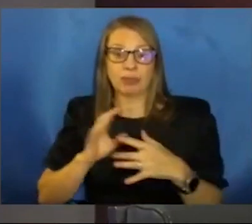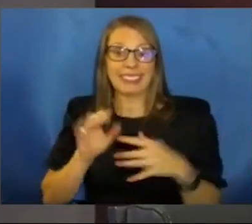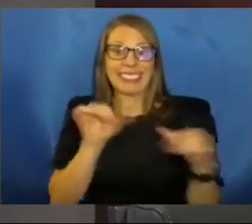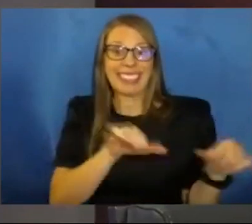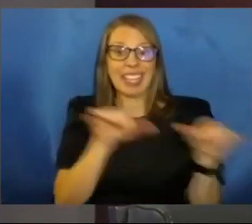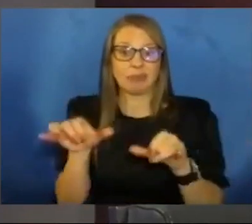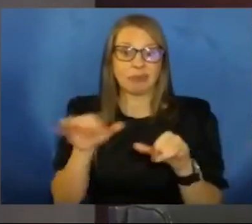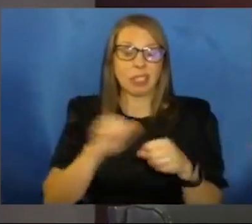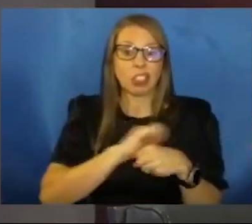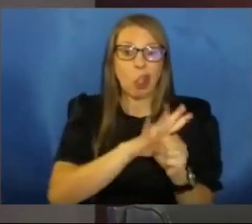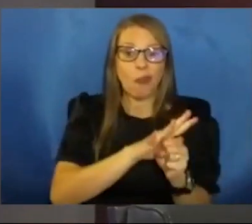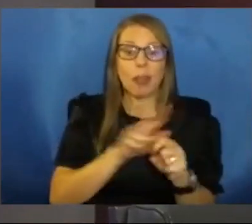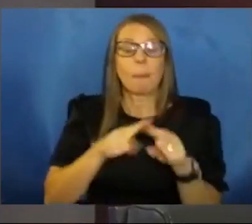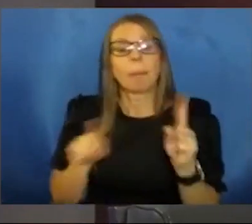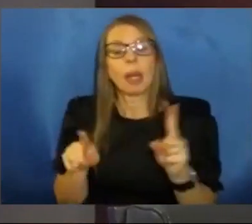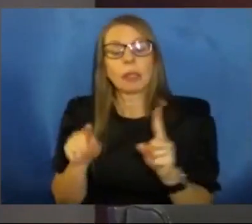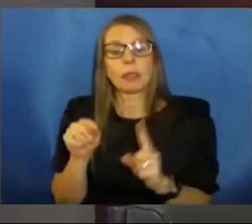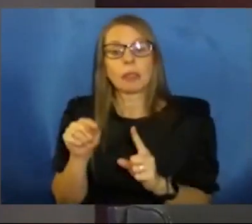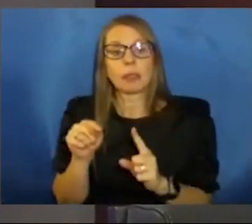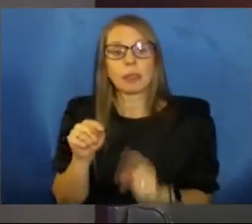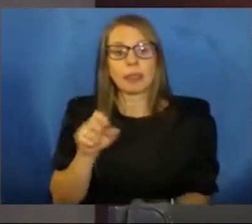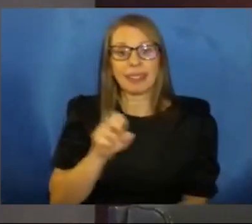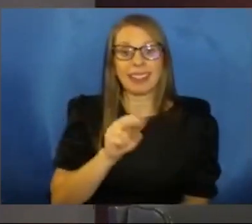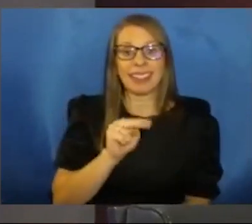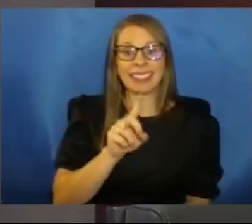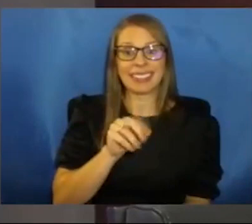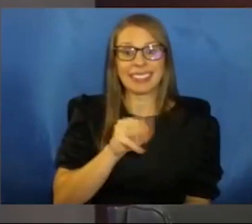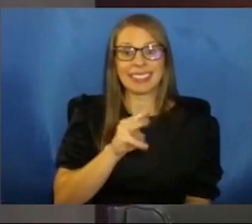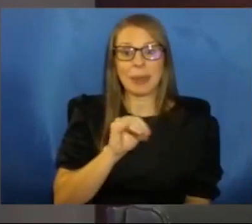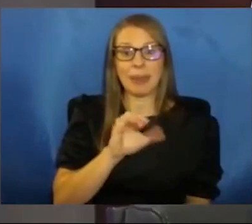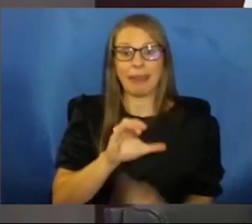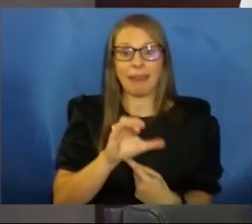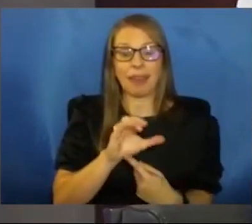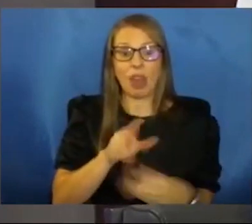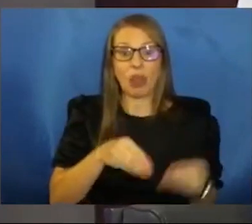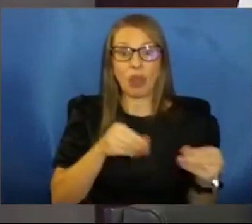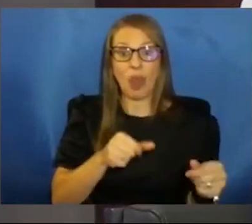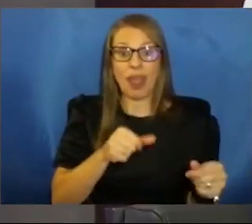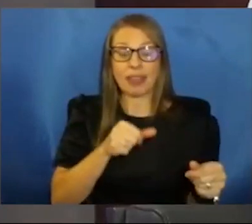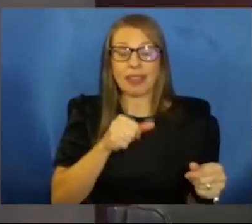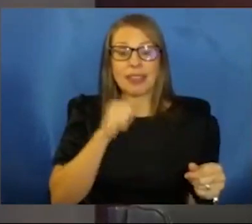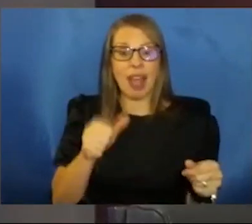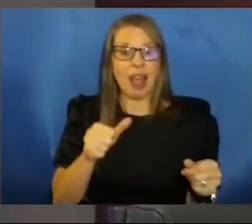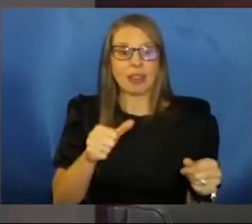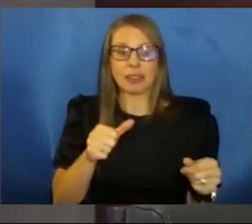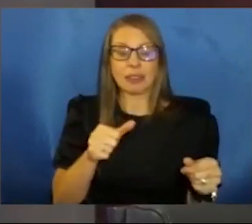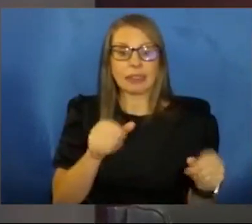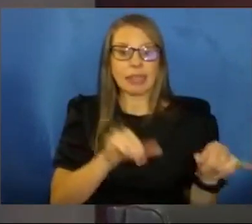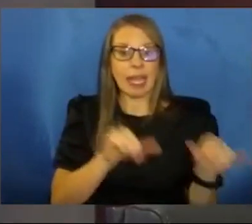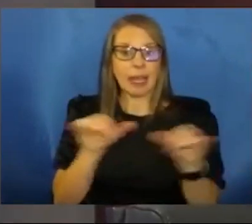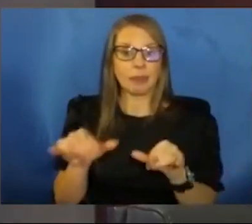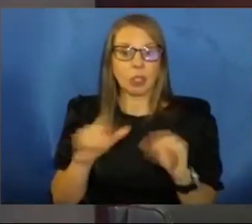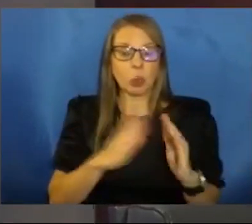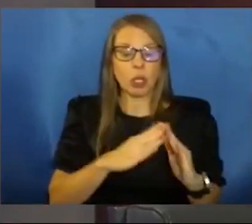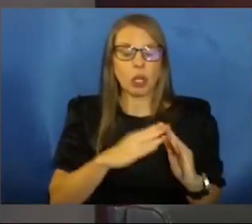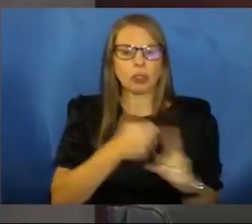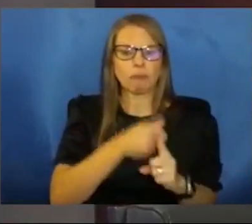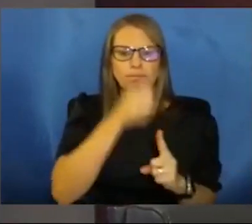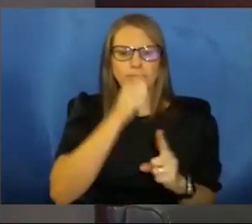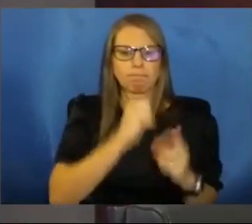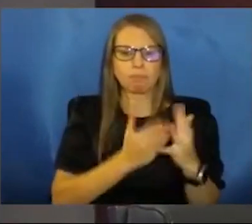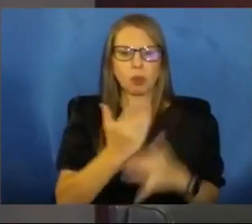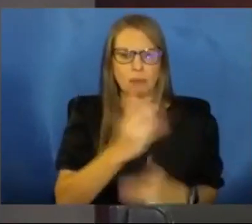with H1N1. And if you remember back many years ago, that was not nearly the level of concern